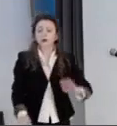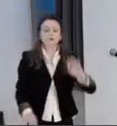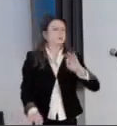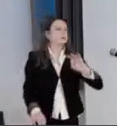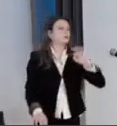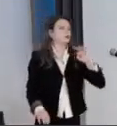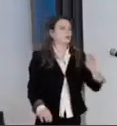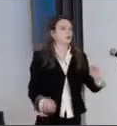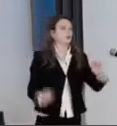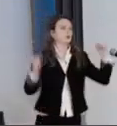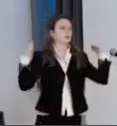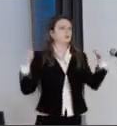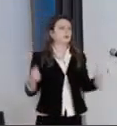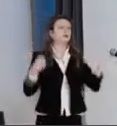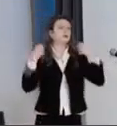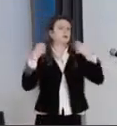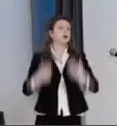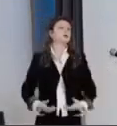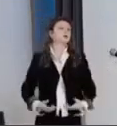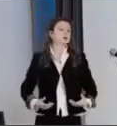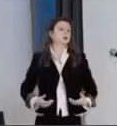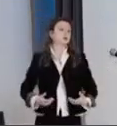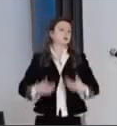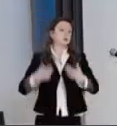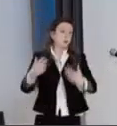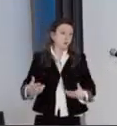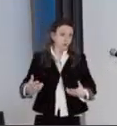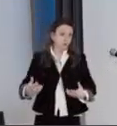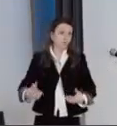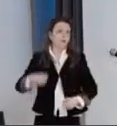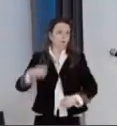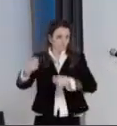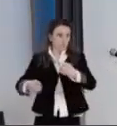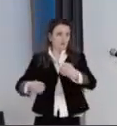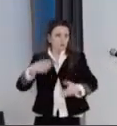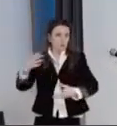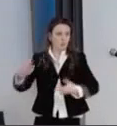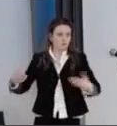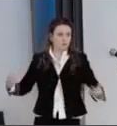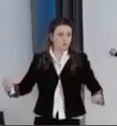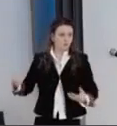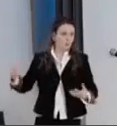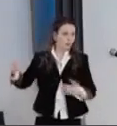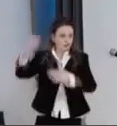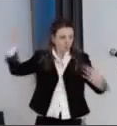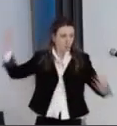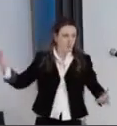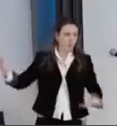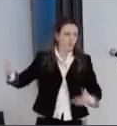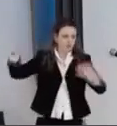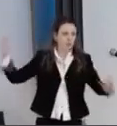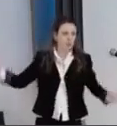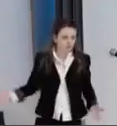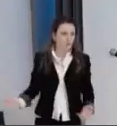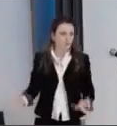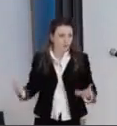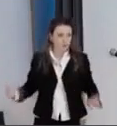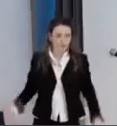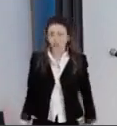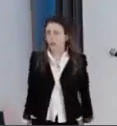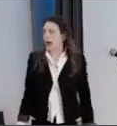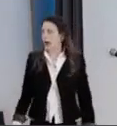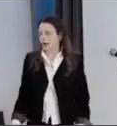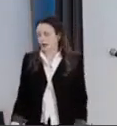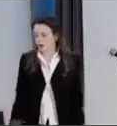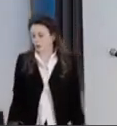constitutes a case of aesthetic omission. We fail to credit someone with certain abilities, for example, being able to